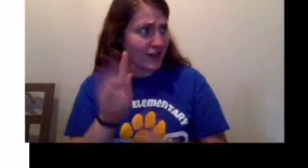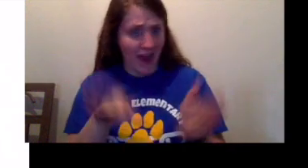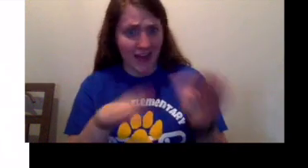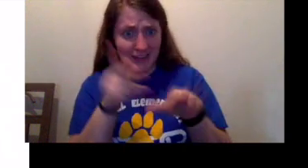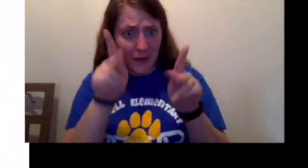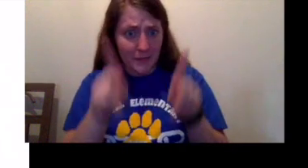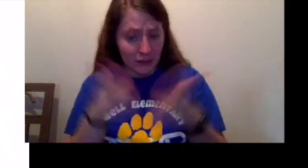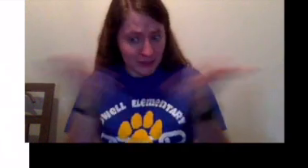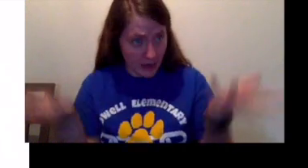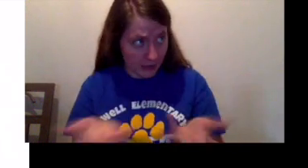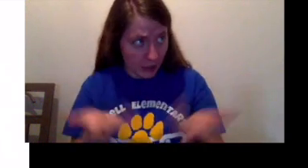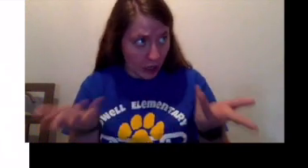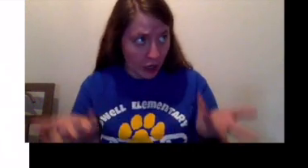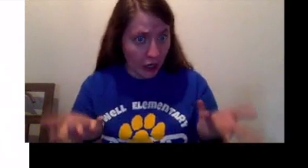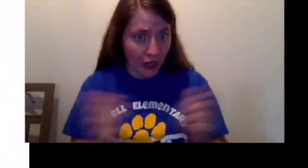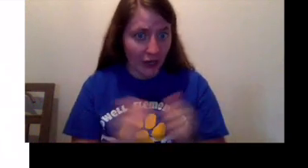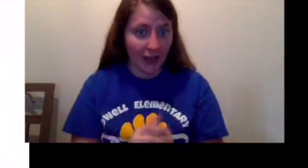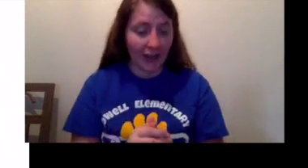person right here?